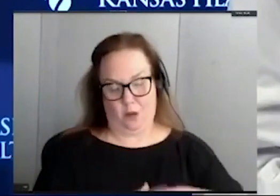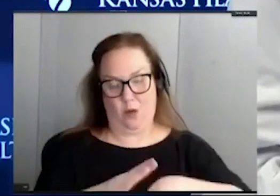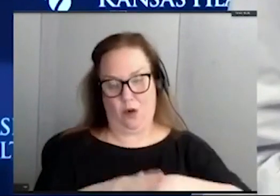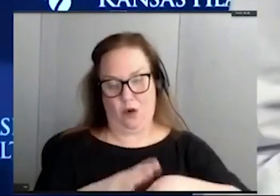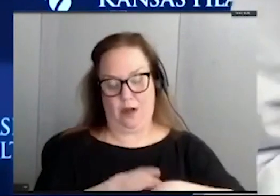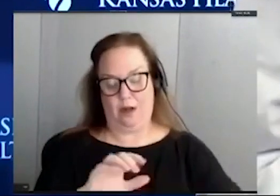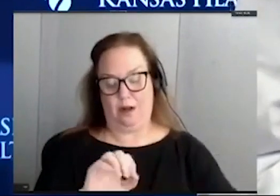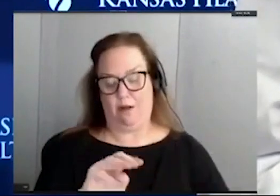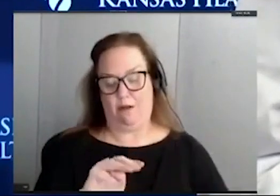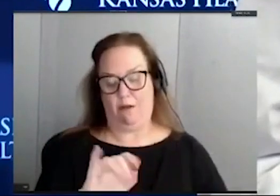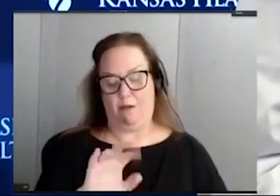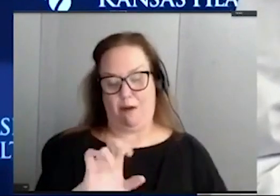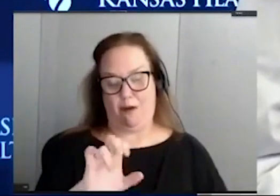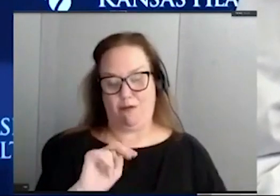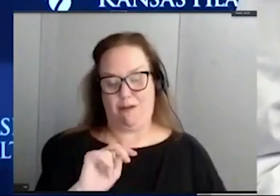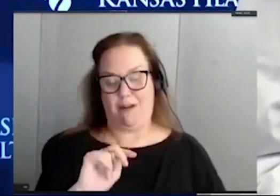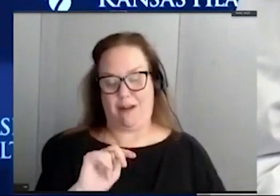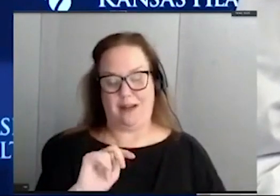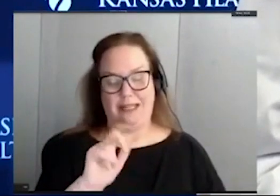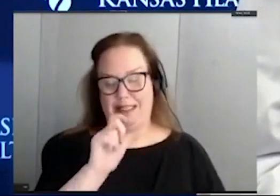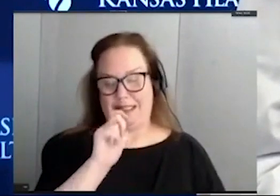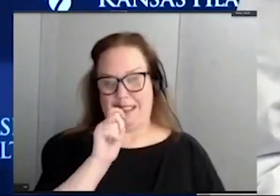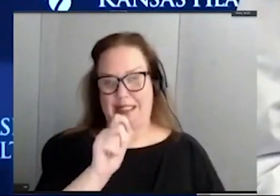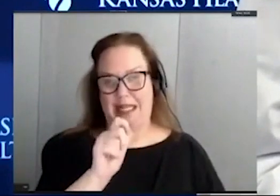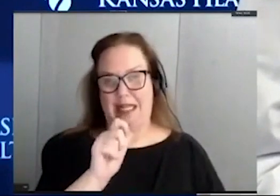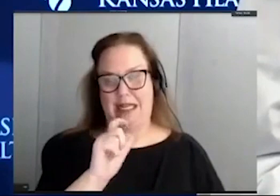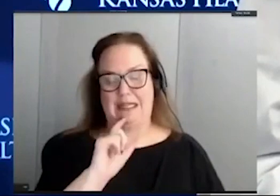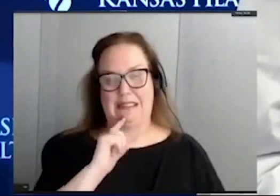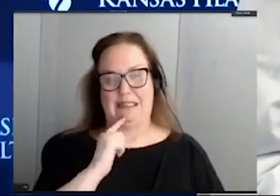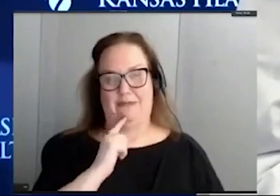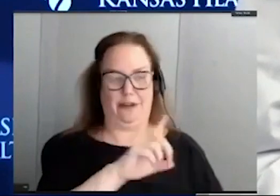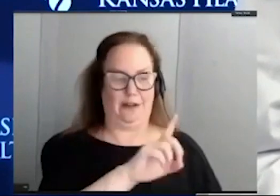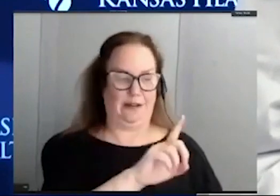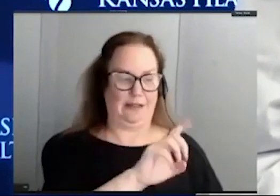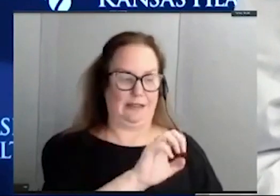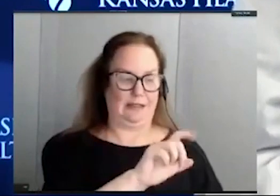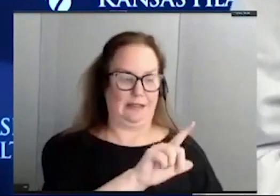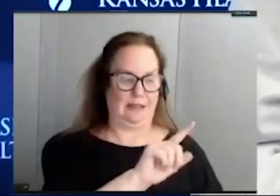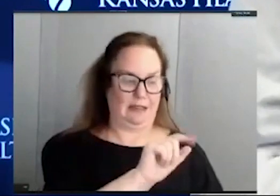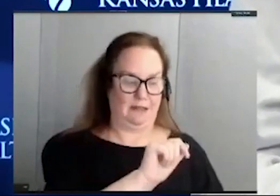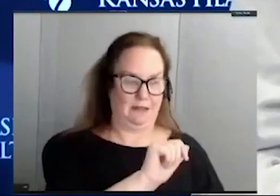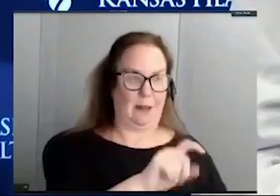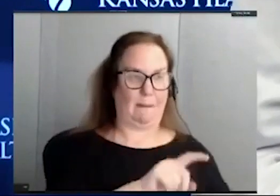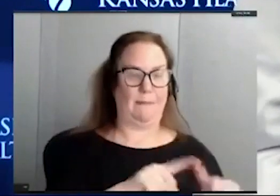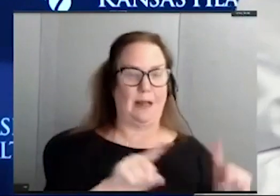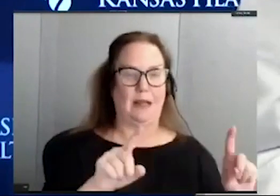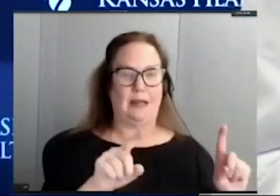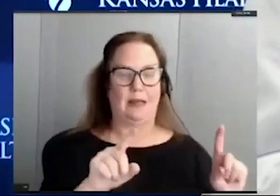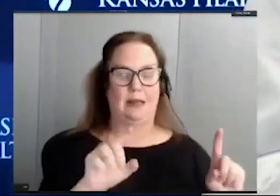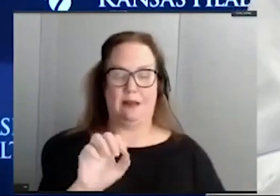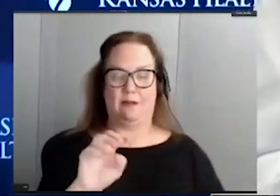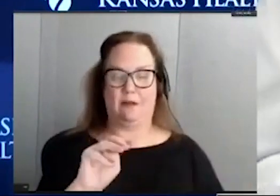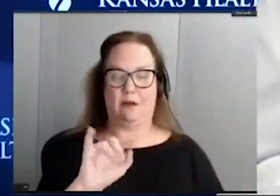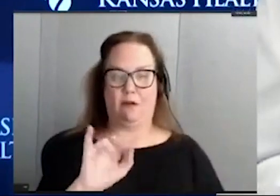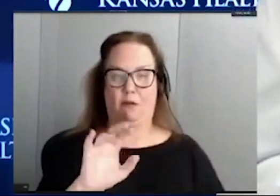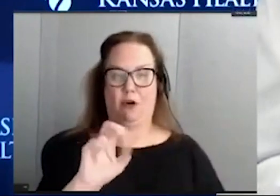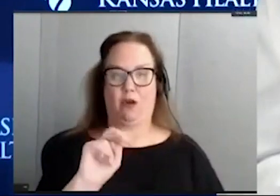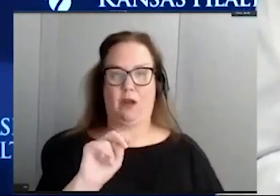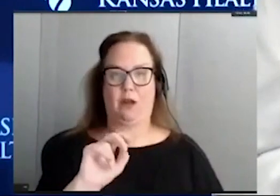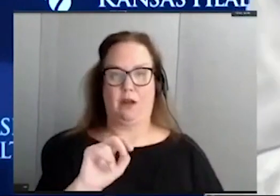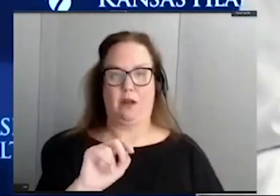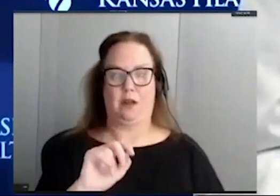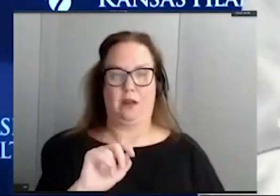Omicron is probably not as severe as Delta. But imagine if Omicron had been really virulent as